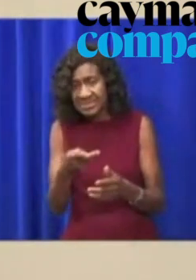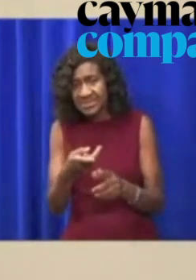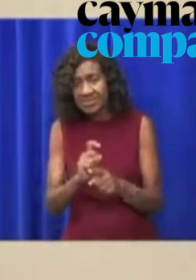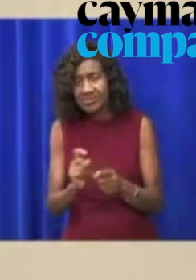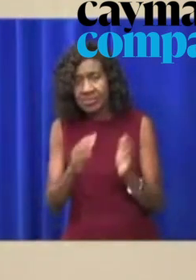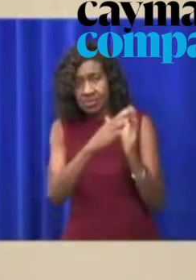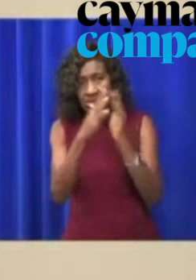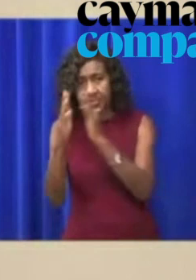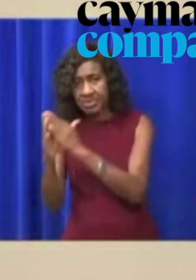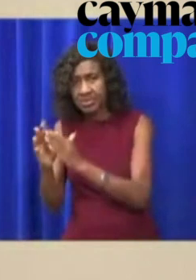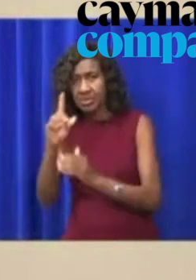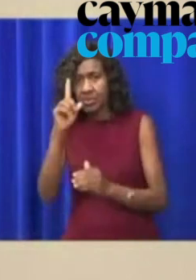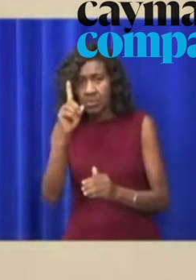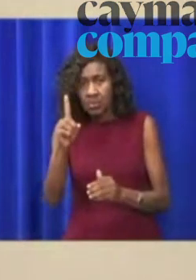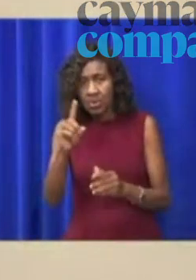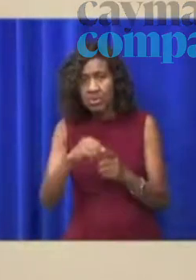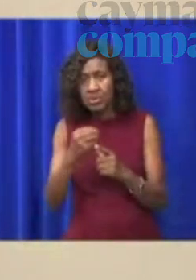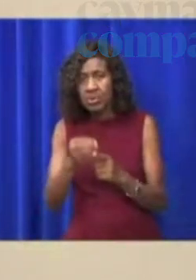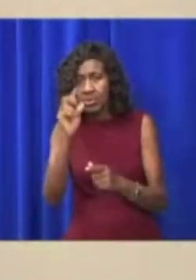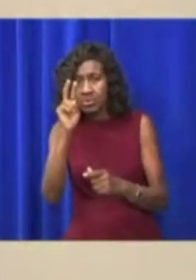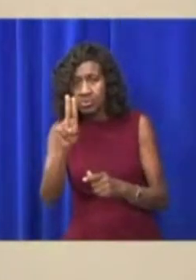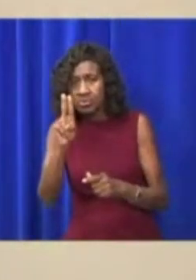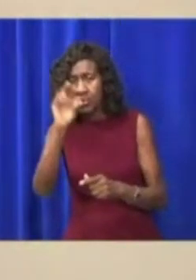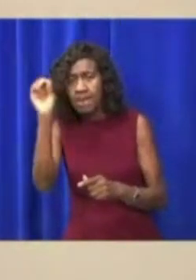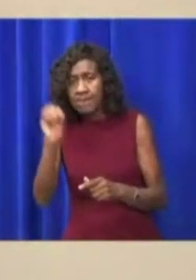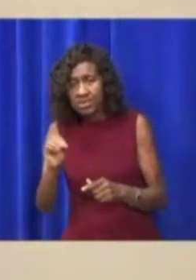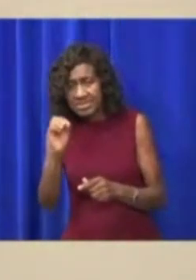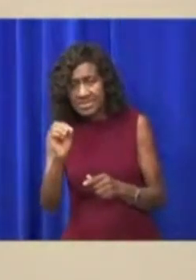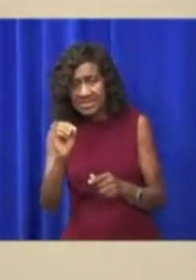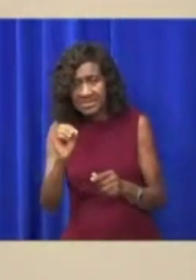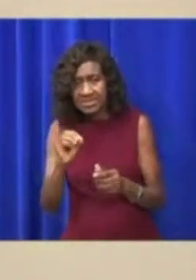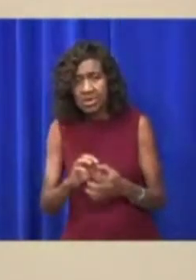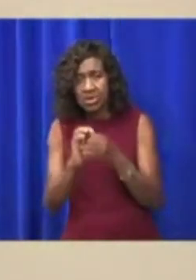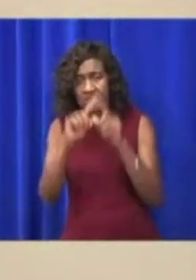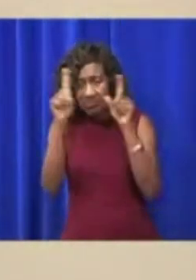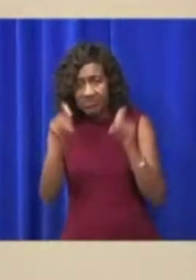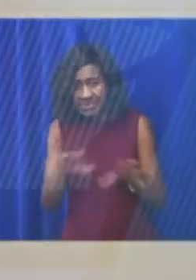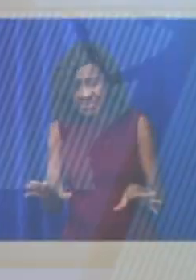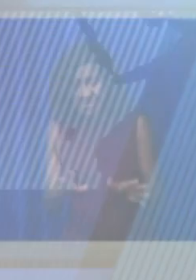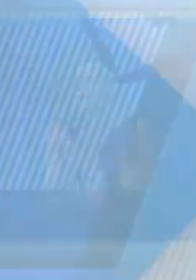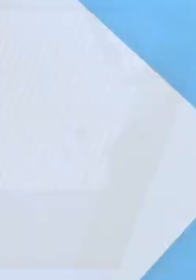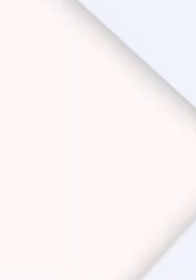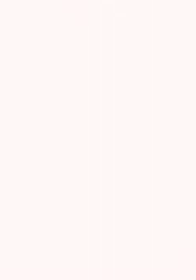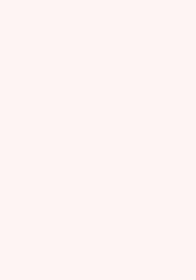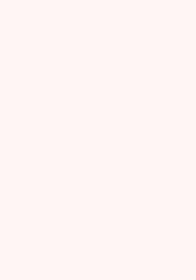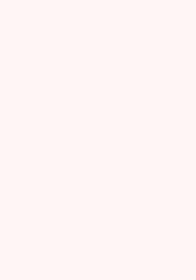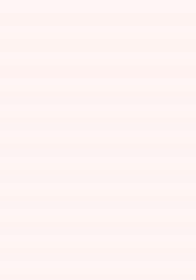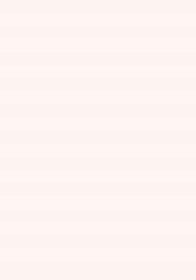2% of those tested are showing positive, which is good and which is manageable.